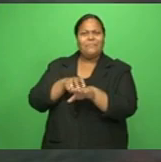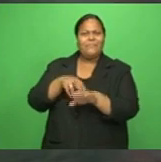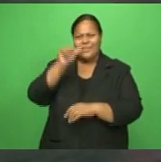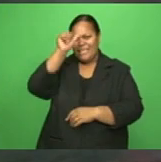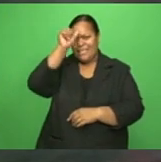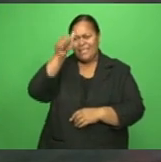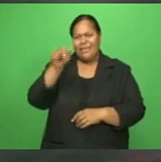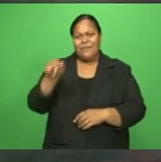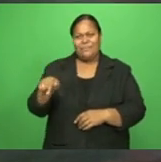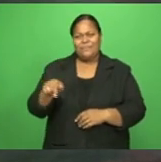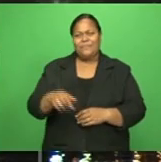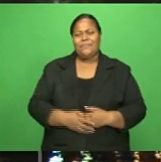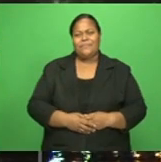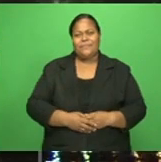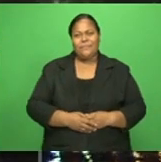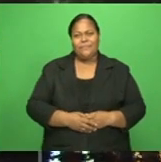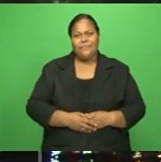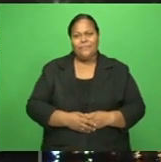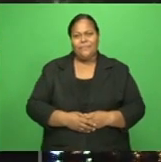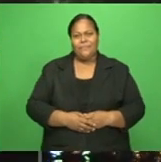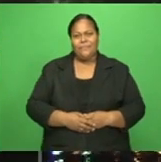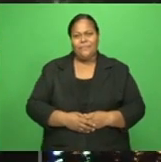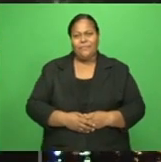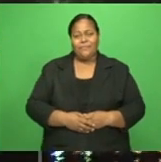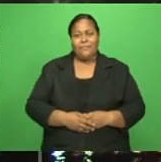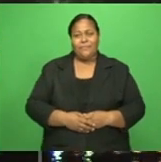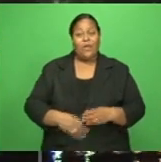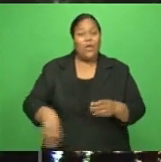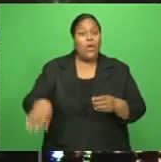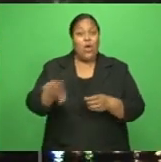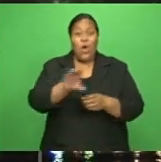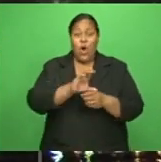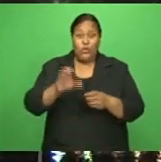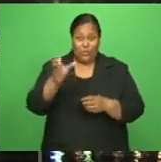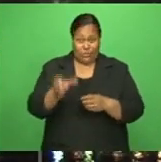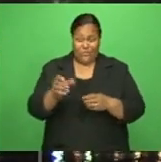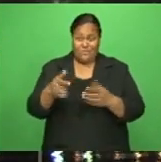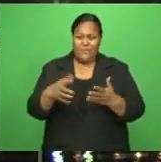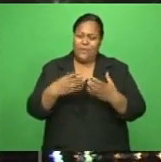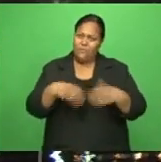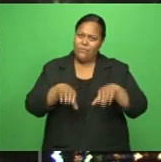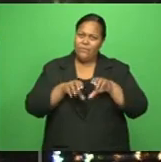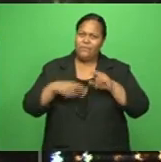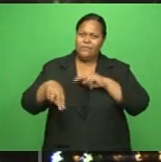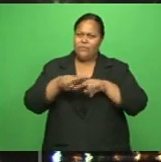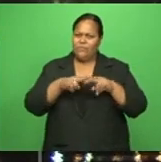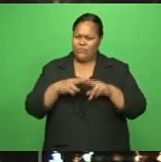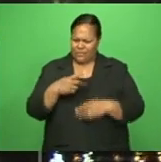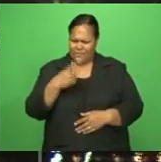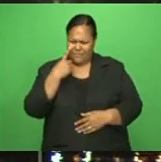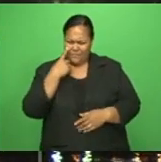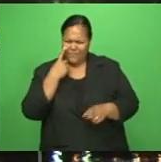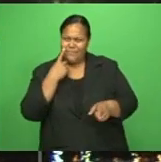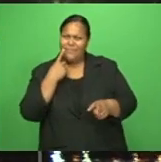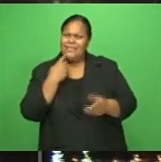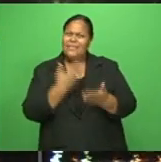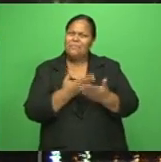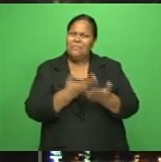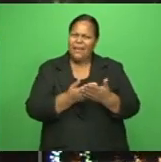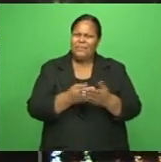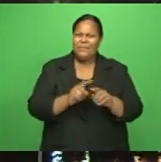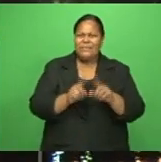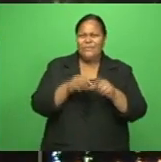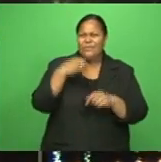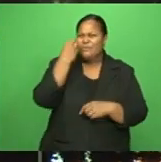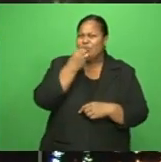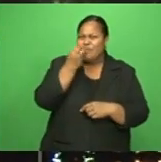Vadala, FBC News. The Consumer Council of Fiji has noticed a decline in the demand for certain food items as consumers